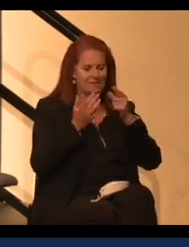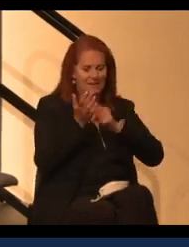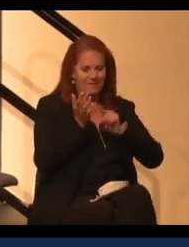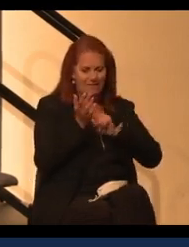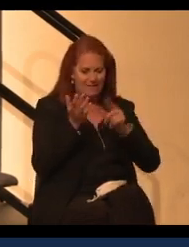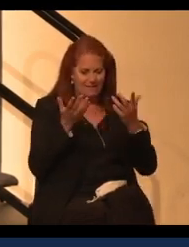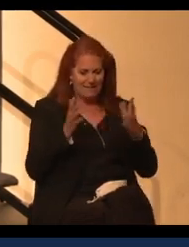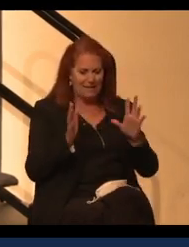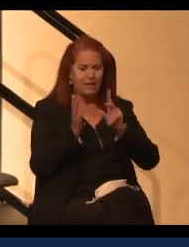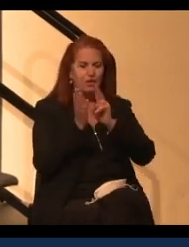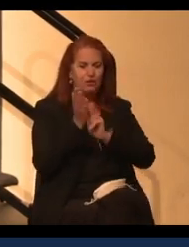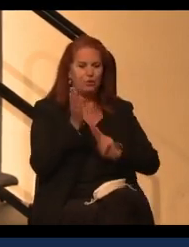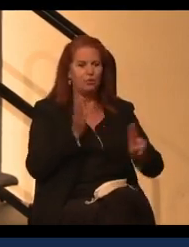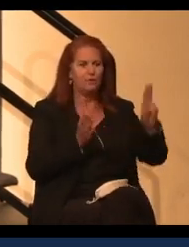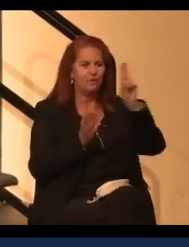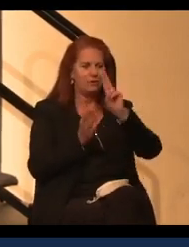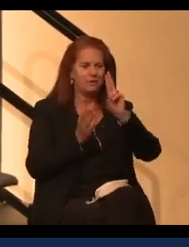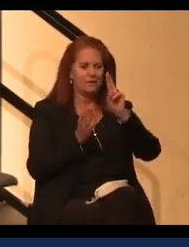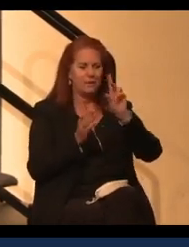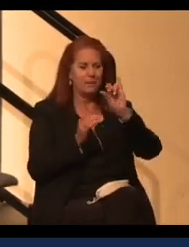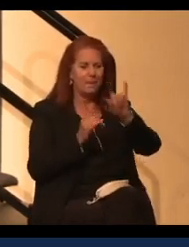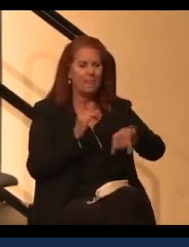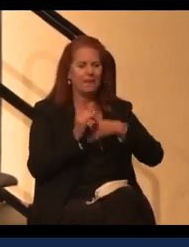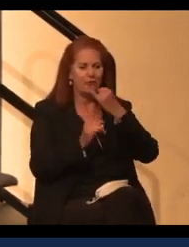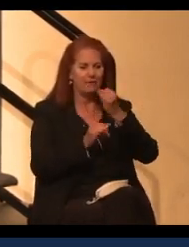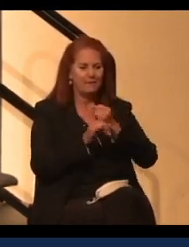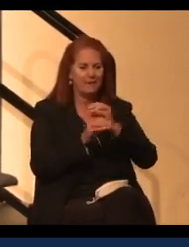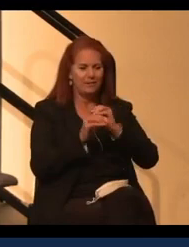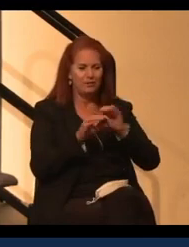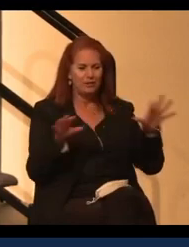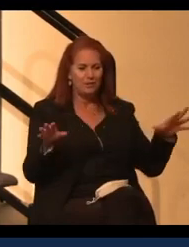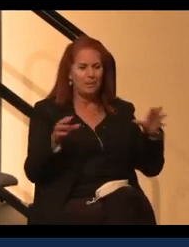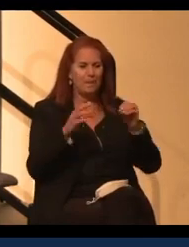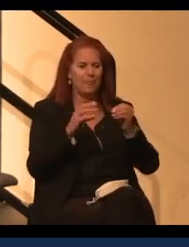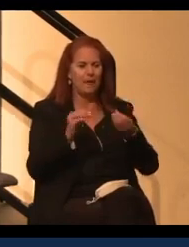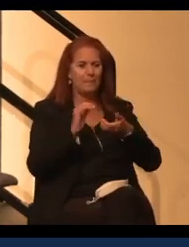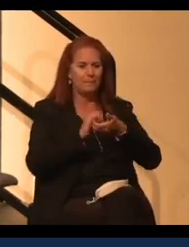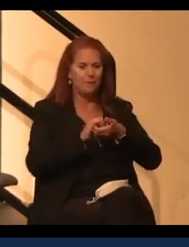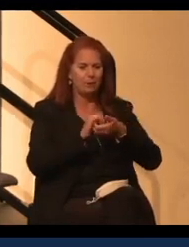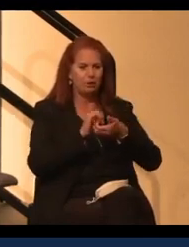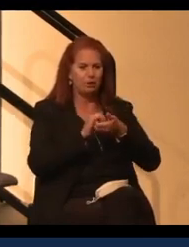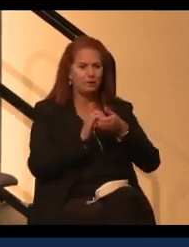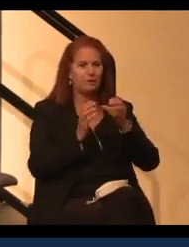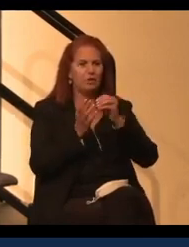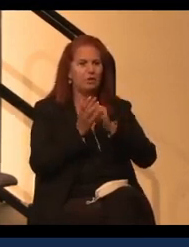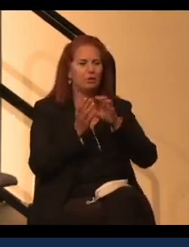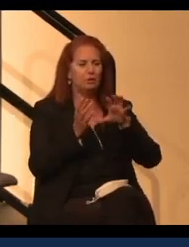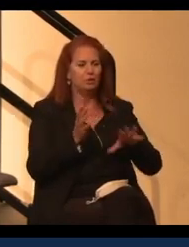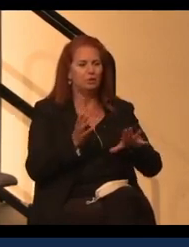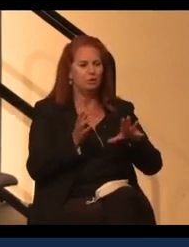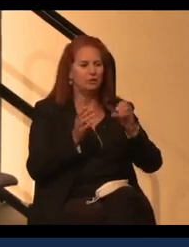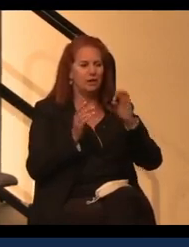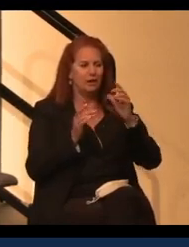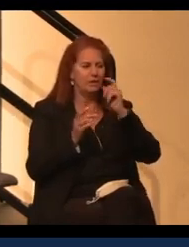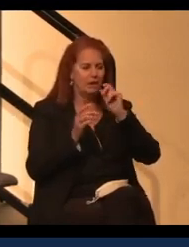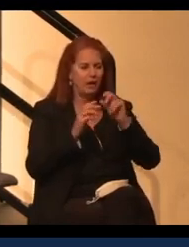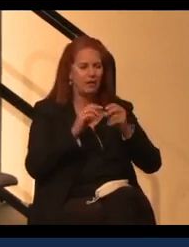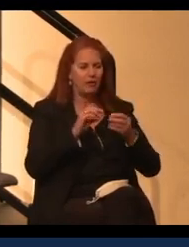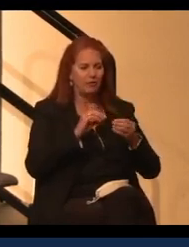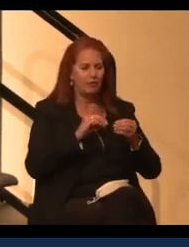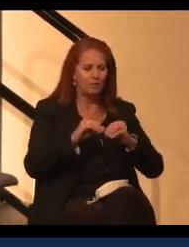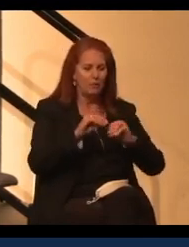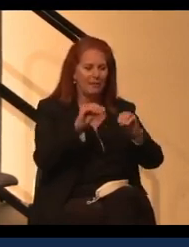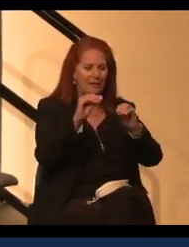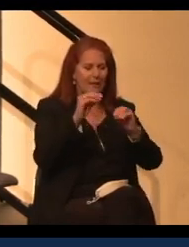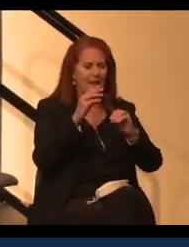investigated university internationalization and partnerships, student and scholar mobility,